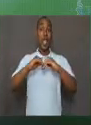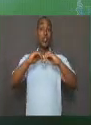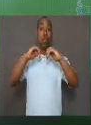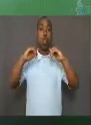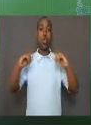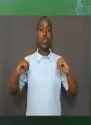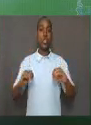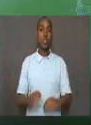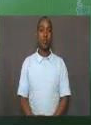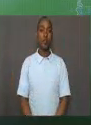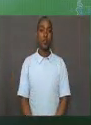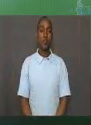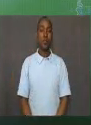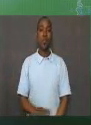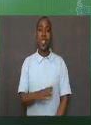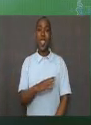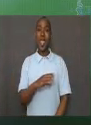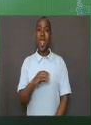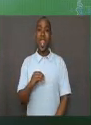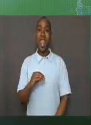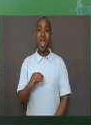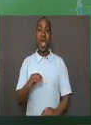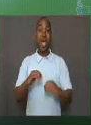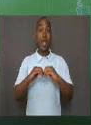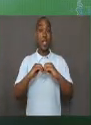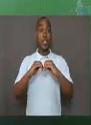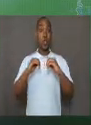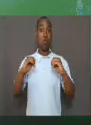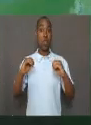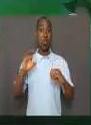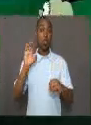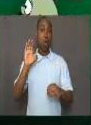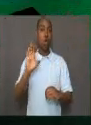resolution, and resolving power.